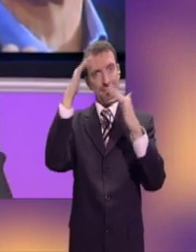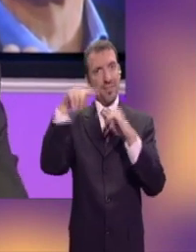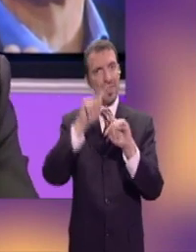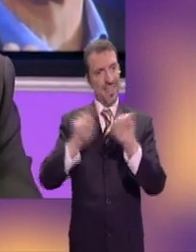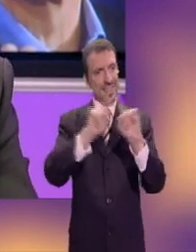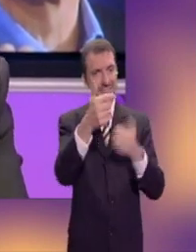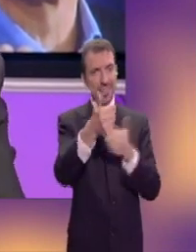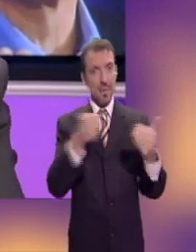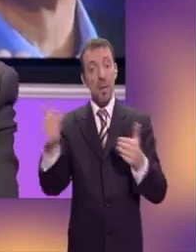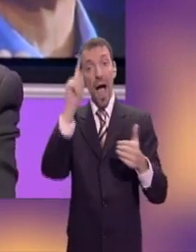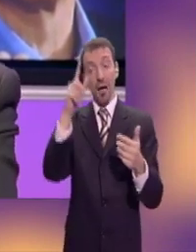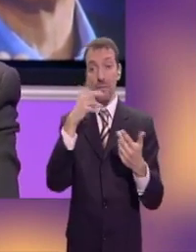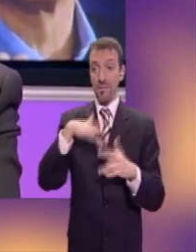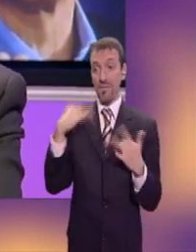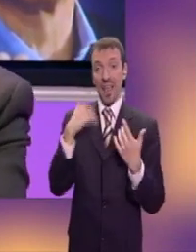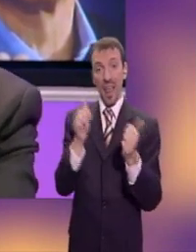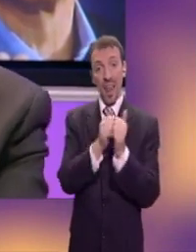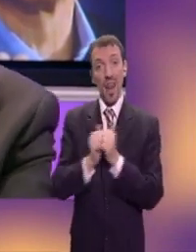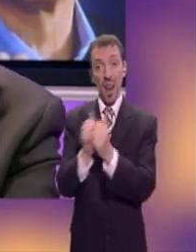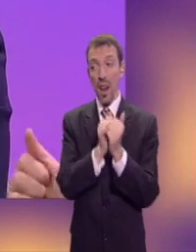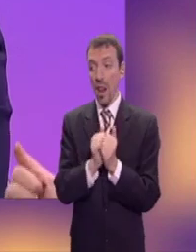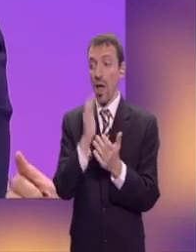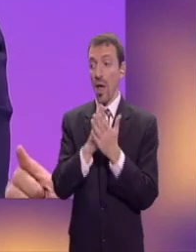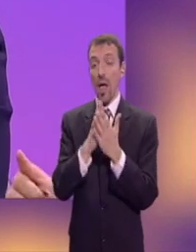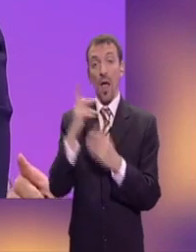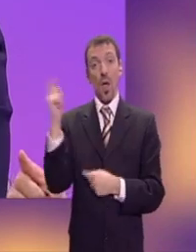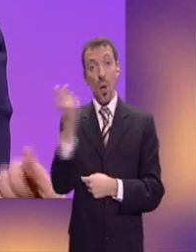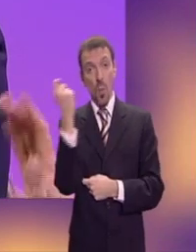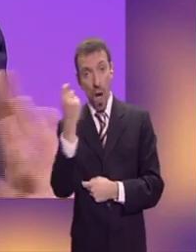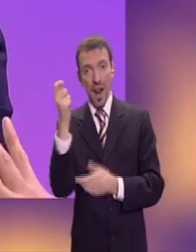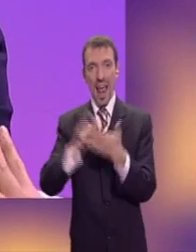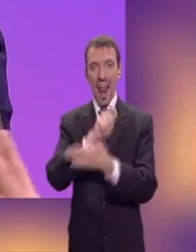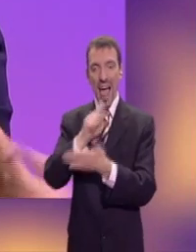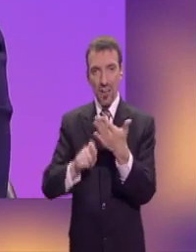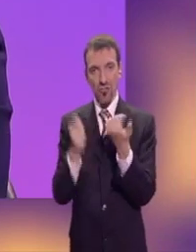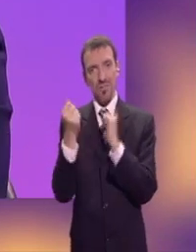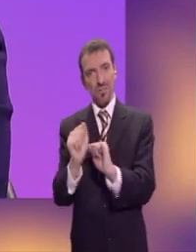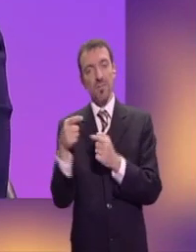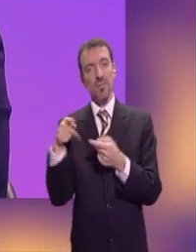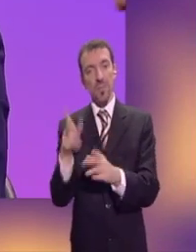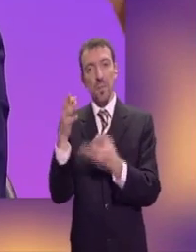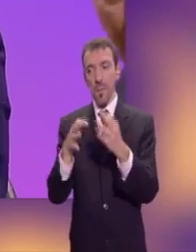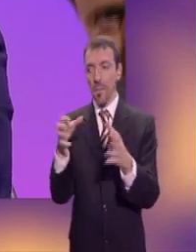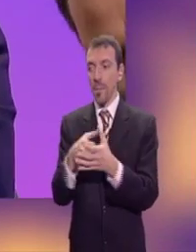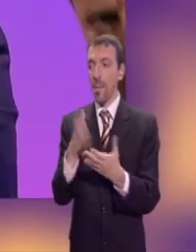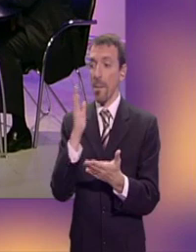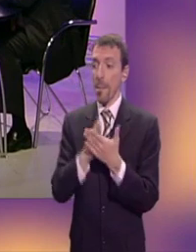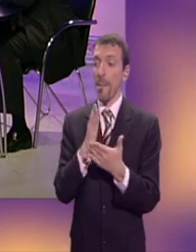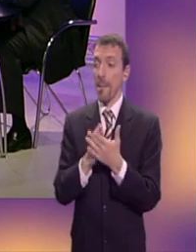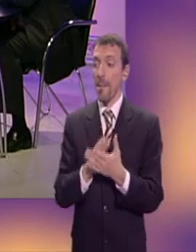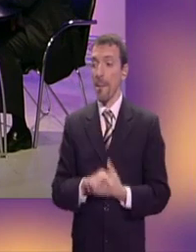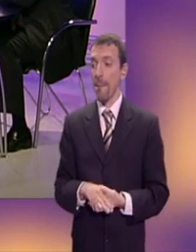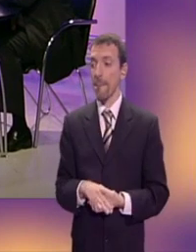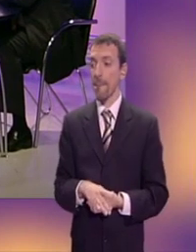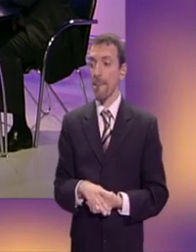you all agree on this. As Roy said, his defence would partly be that he won elections and you all led to an electoral